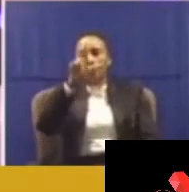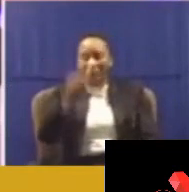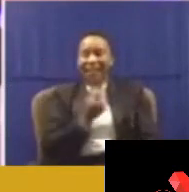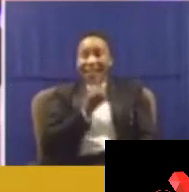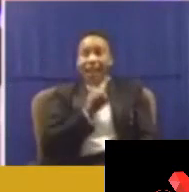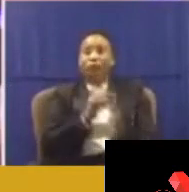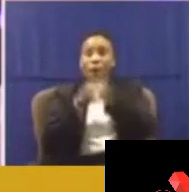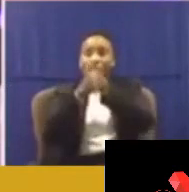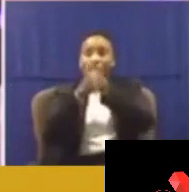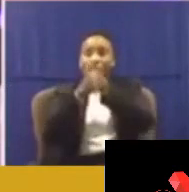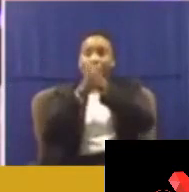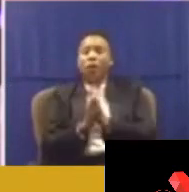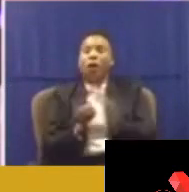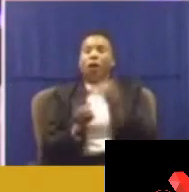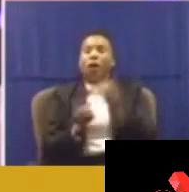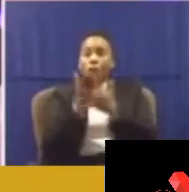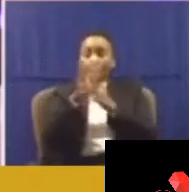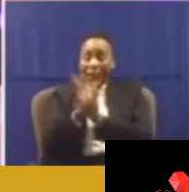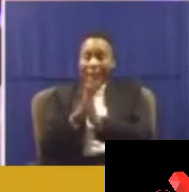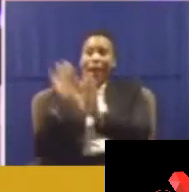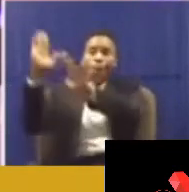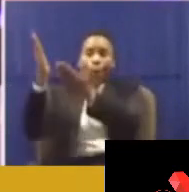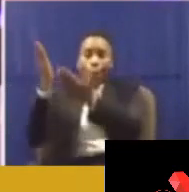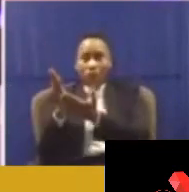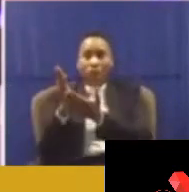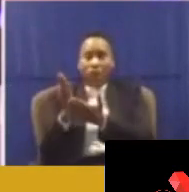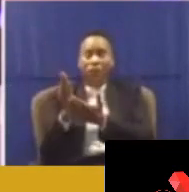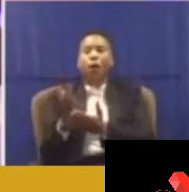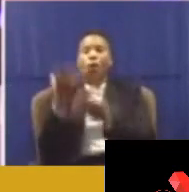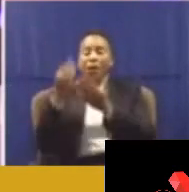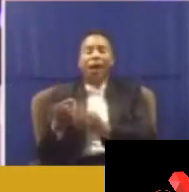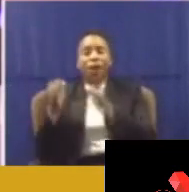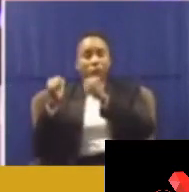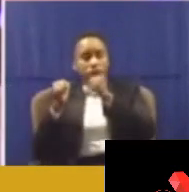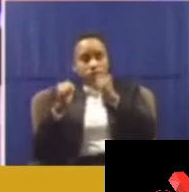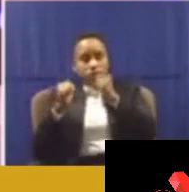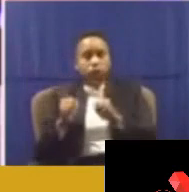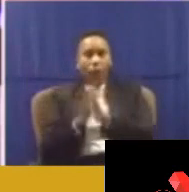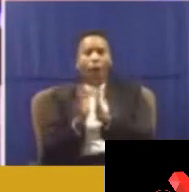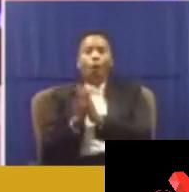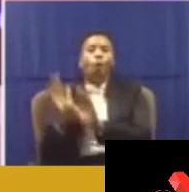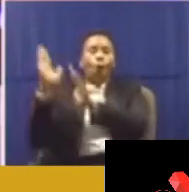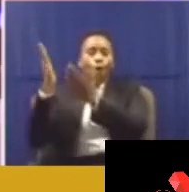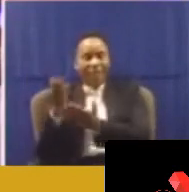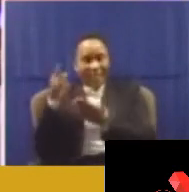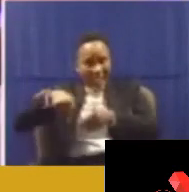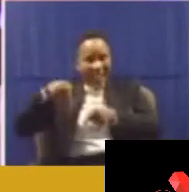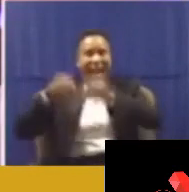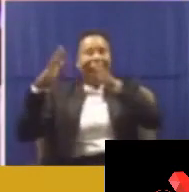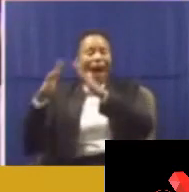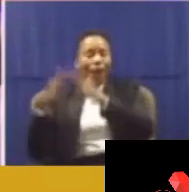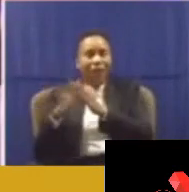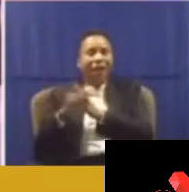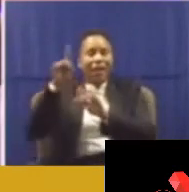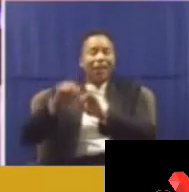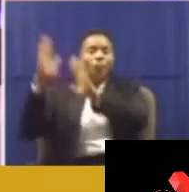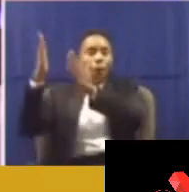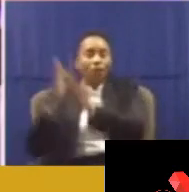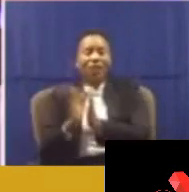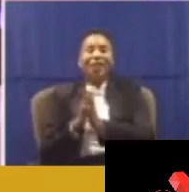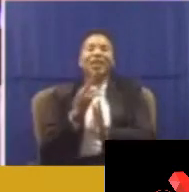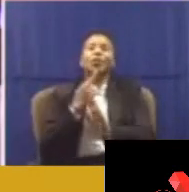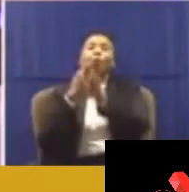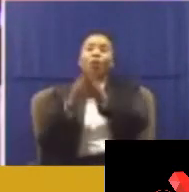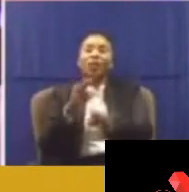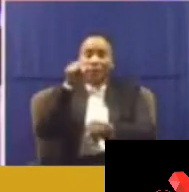through a substantive motion. We're faced with a substantive motion in the House. That substantive motion is going to be responded to by